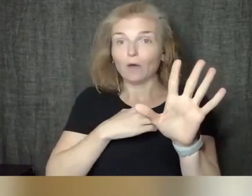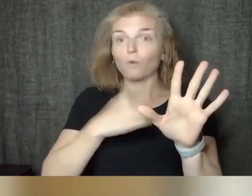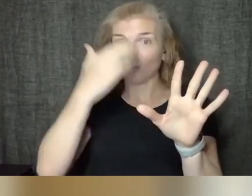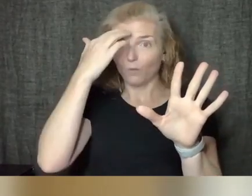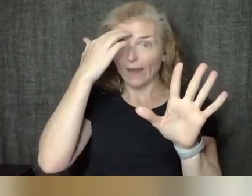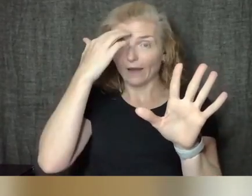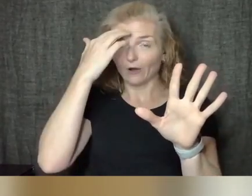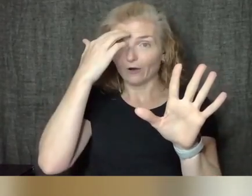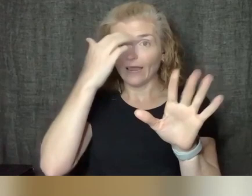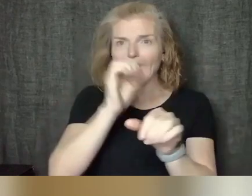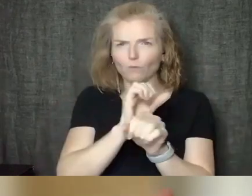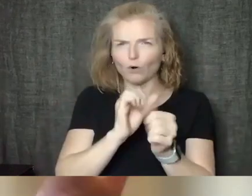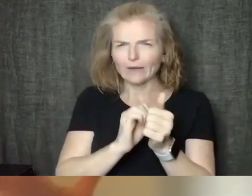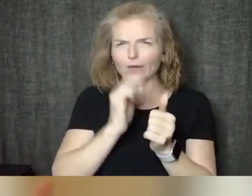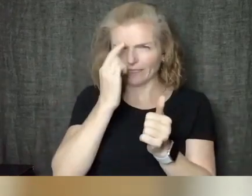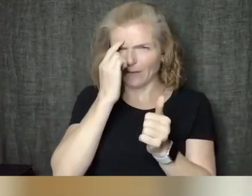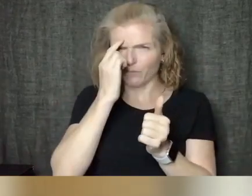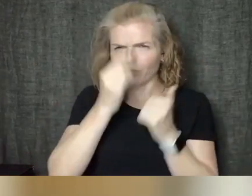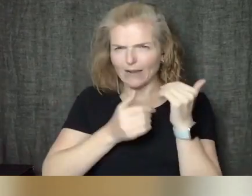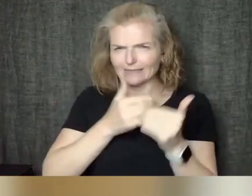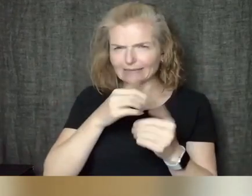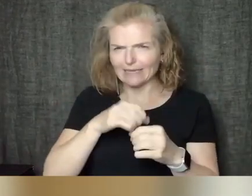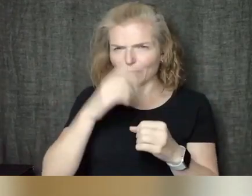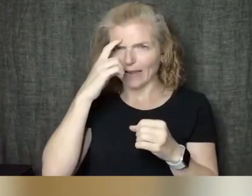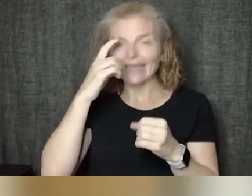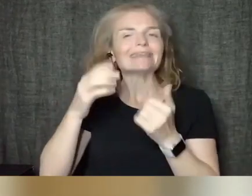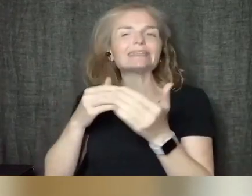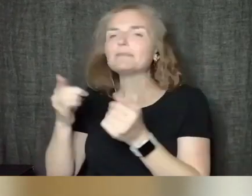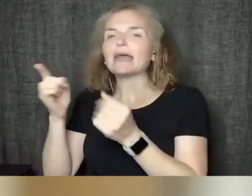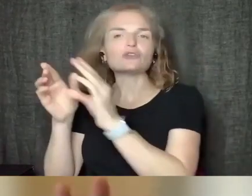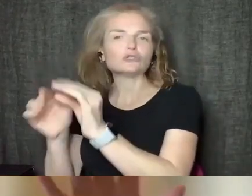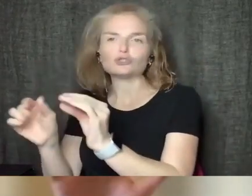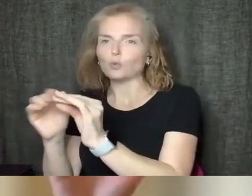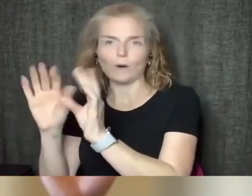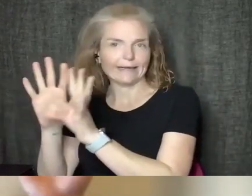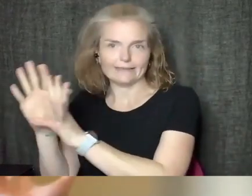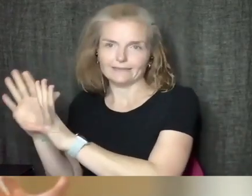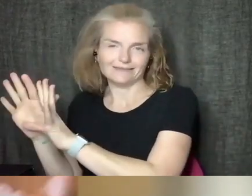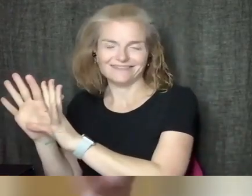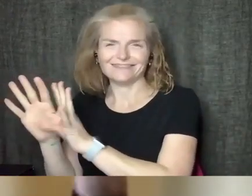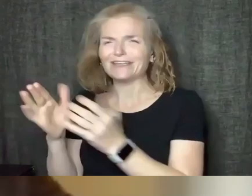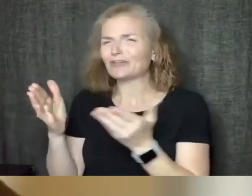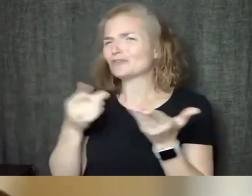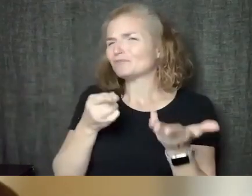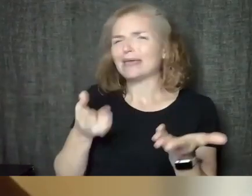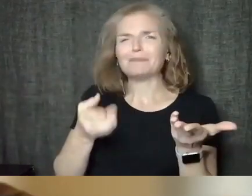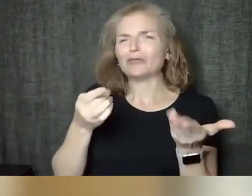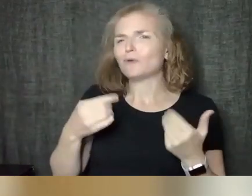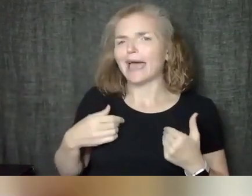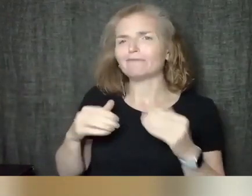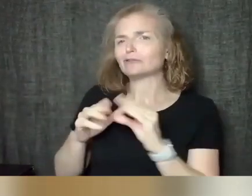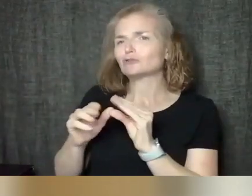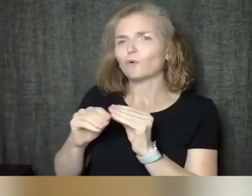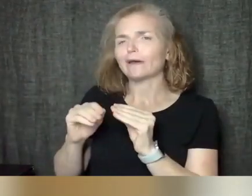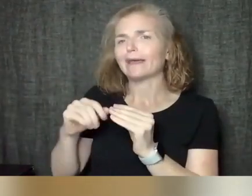process that's happening in our minds. It doesn't really matter what the story is. You know, it could be a story of, I don't know, this